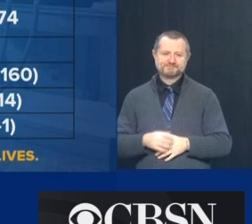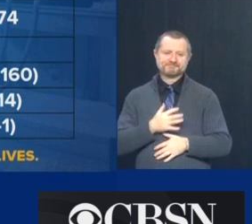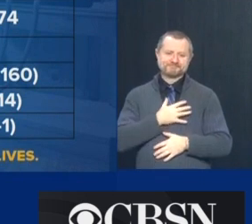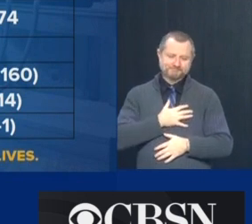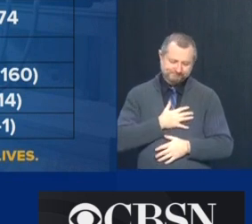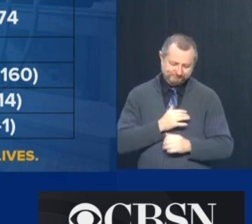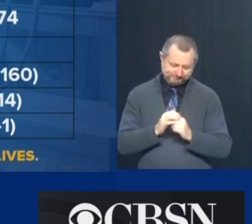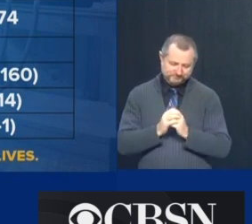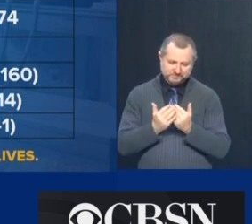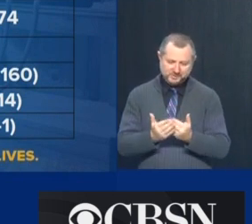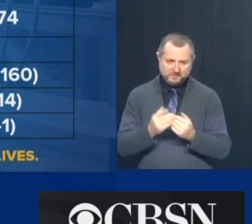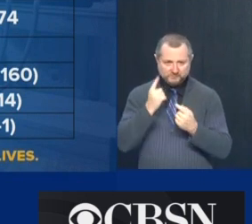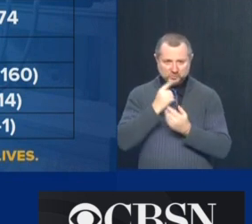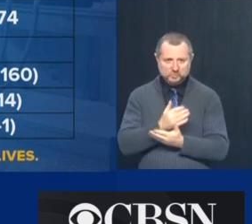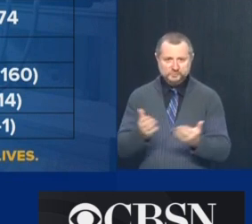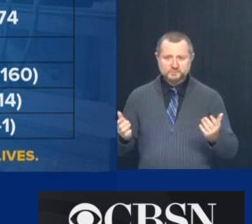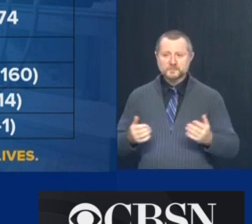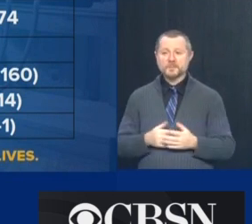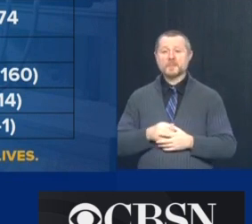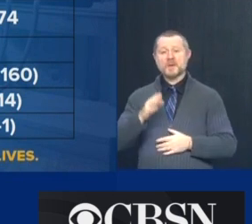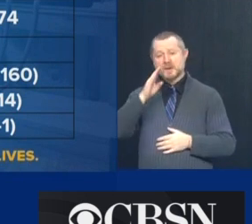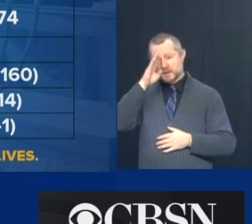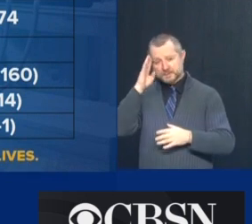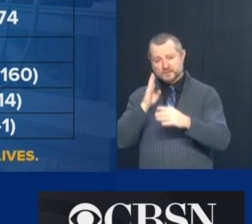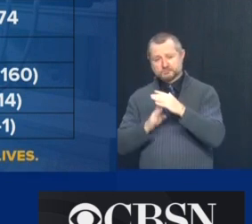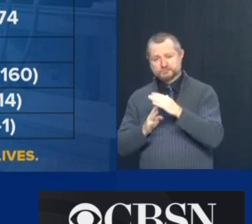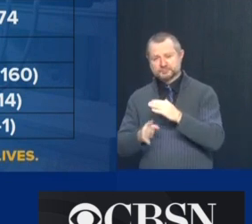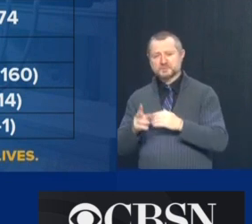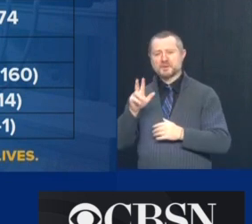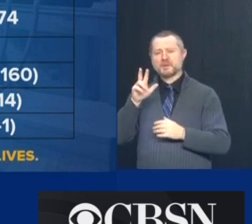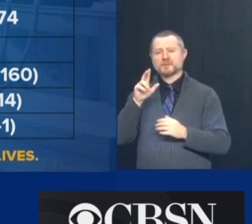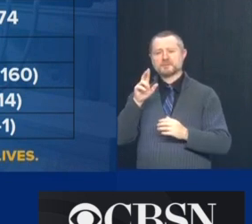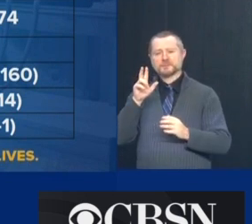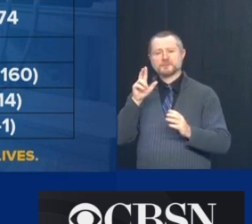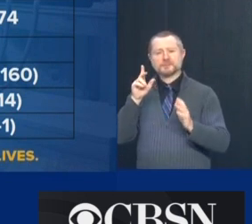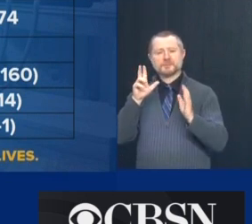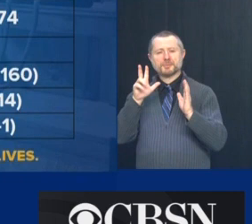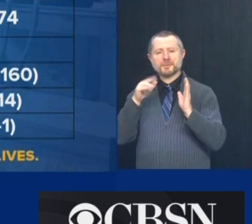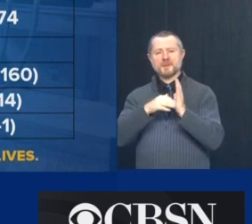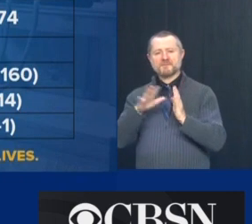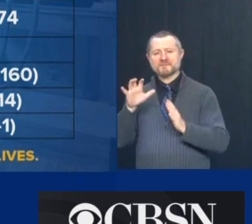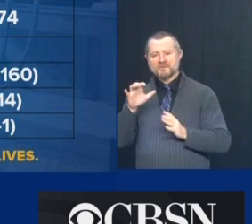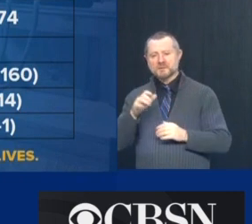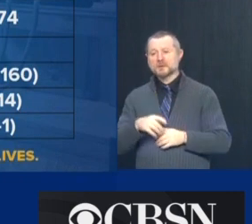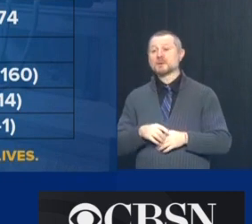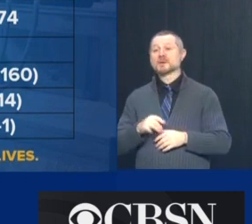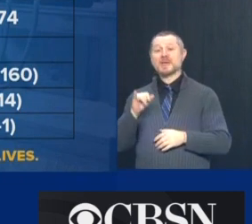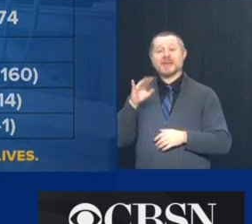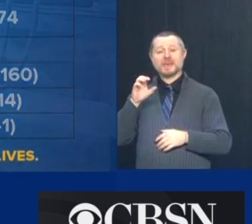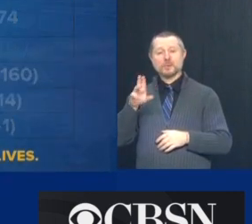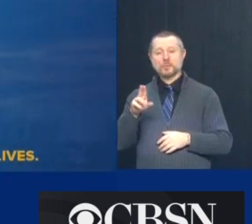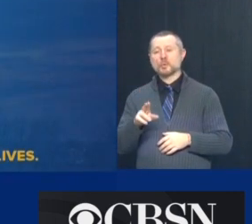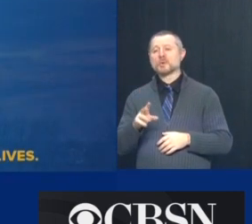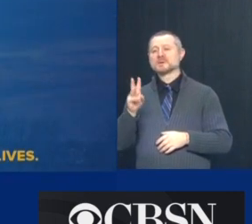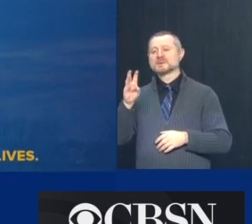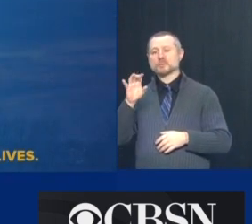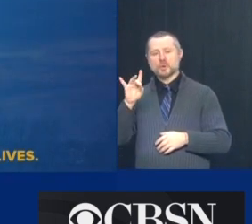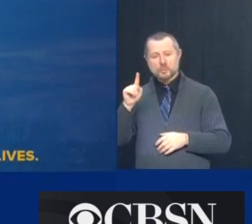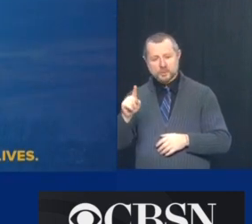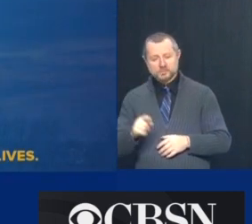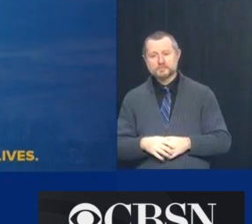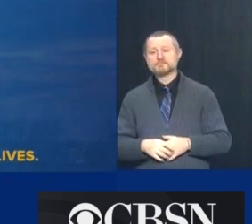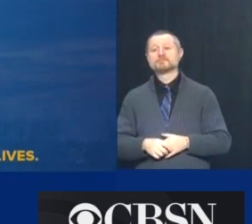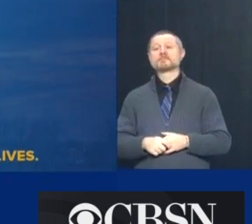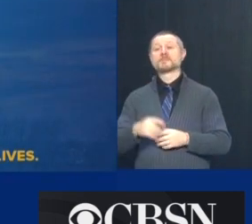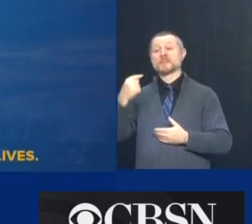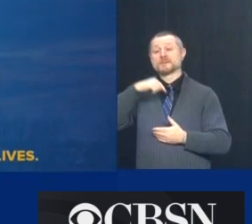prayers. Hospitalizations are up to 3,500. ICU up to 681. Intubations,